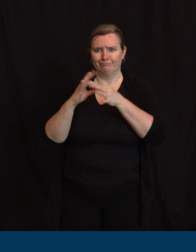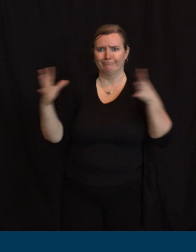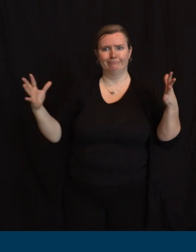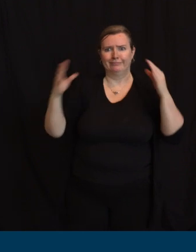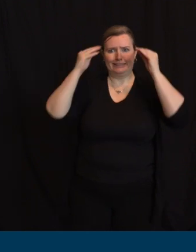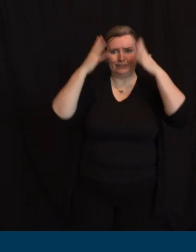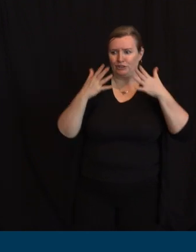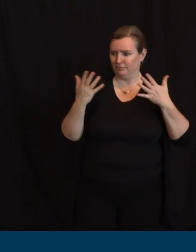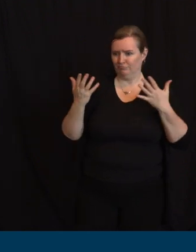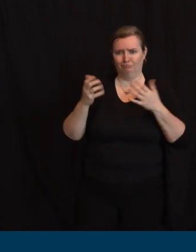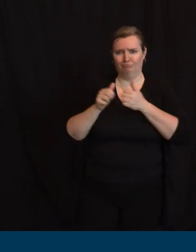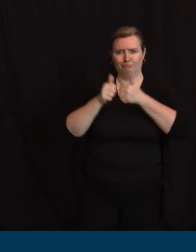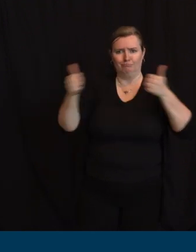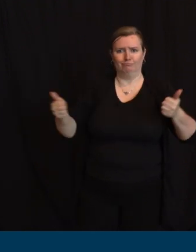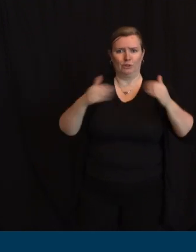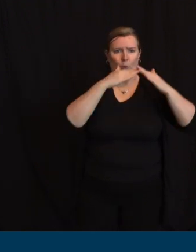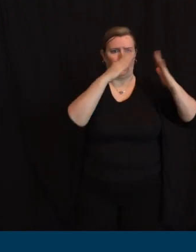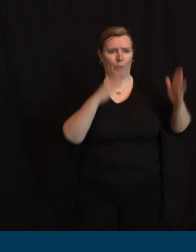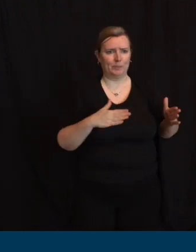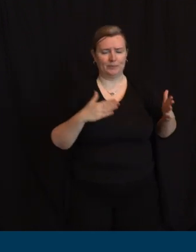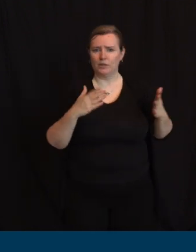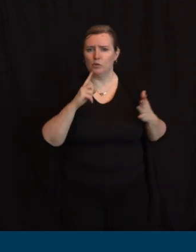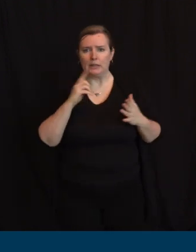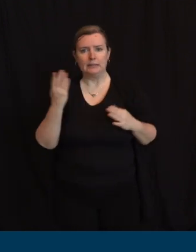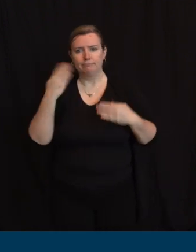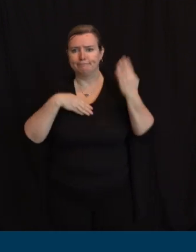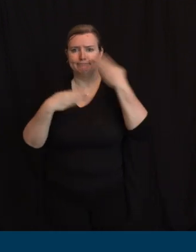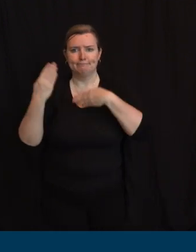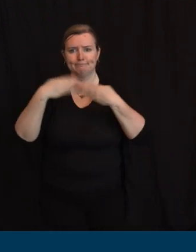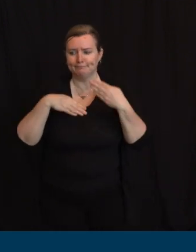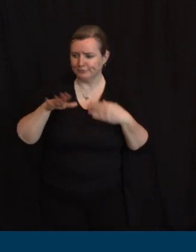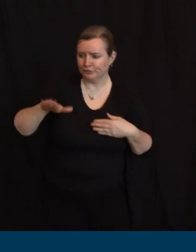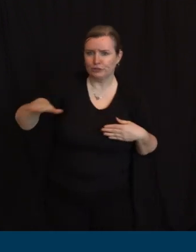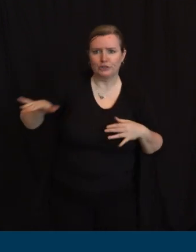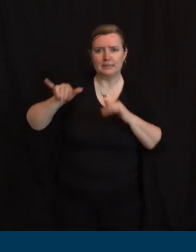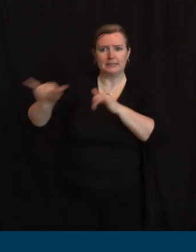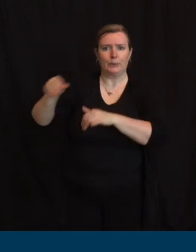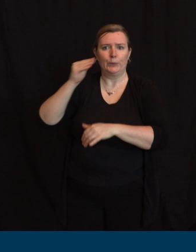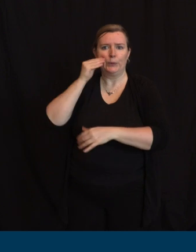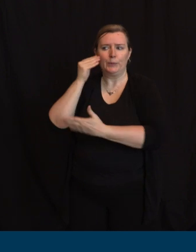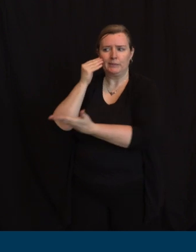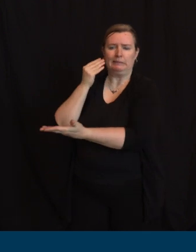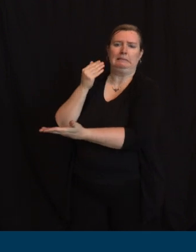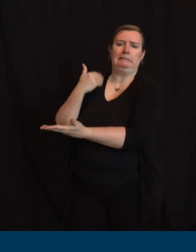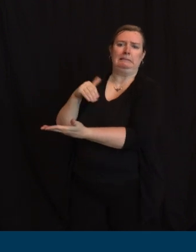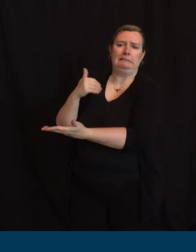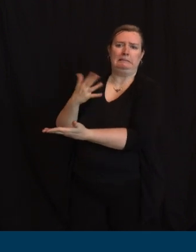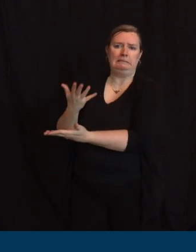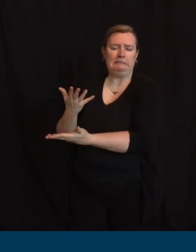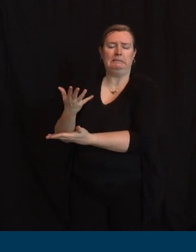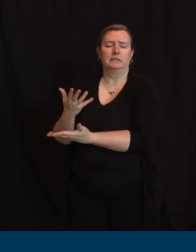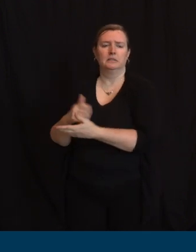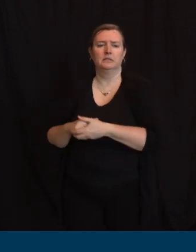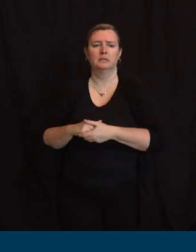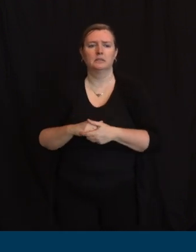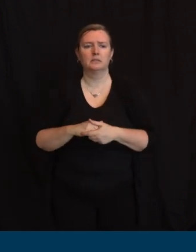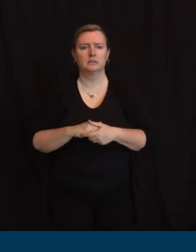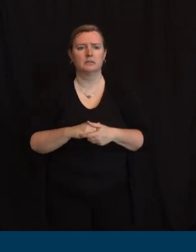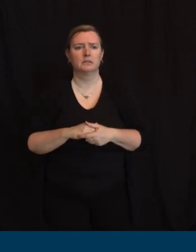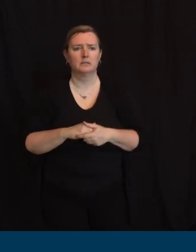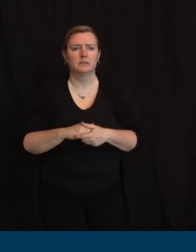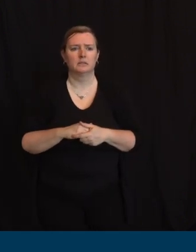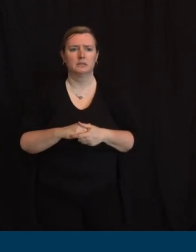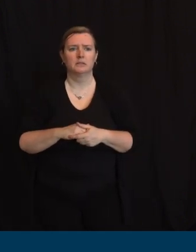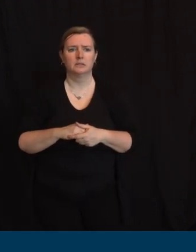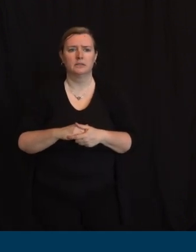of the possibility of being too close together in a home. So yeah, we have to